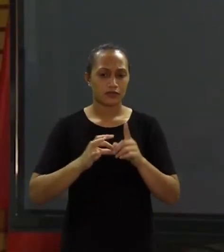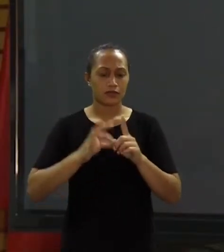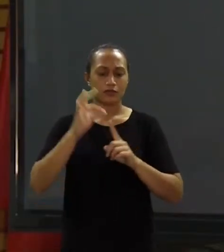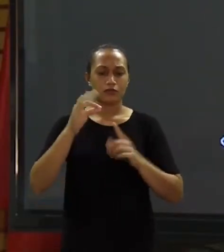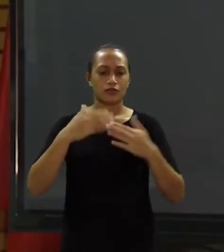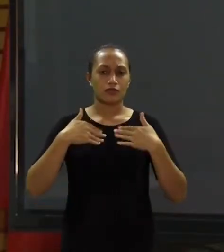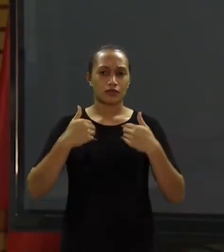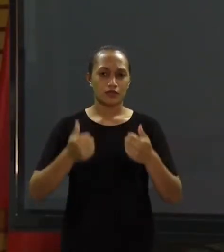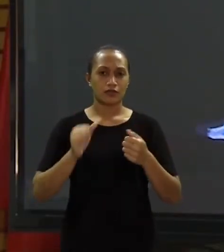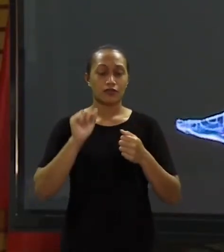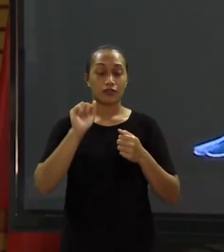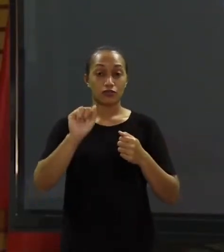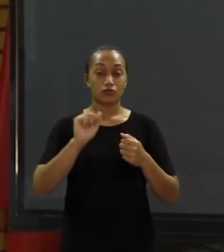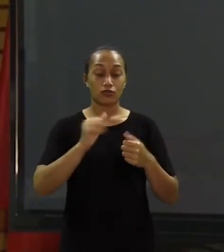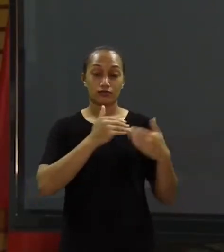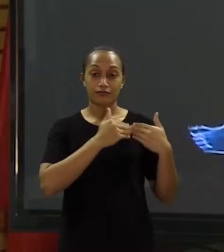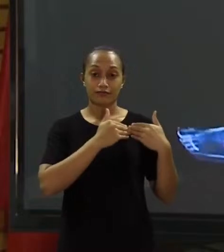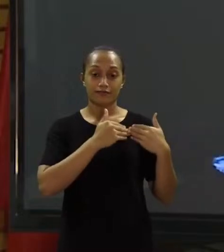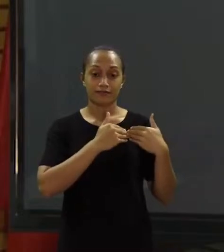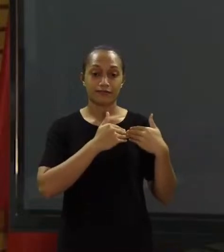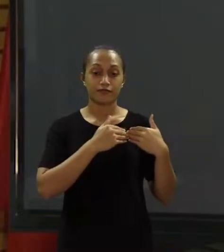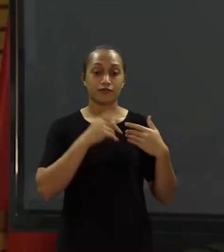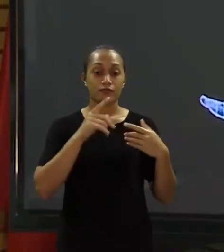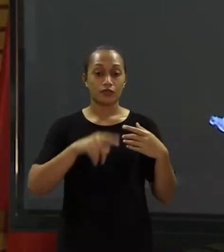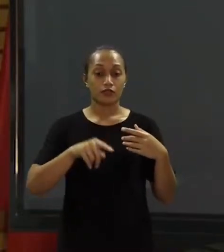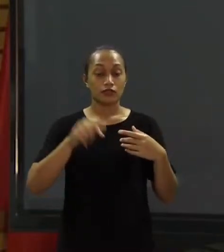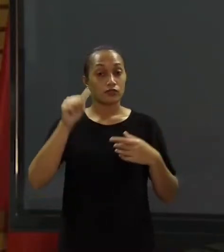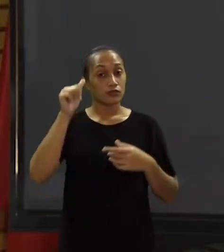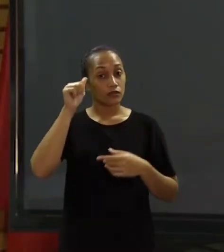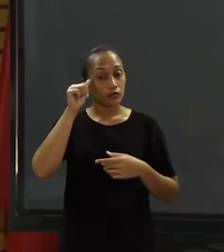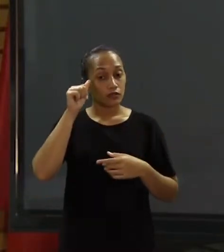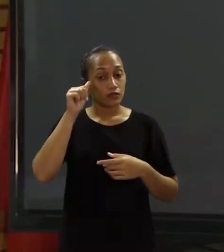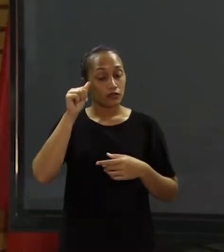your cardiorespiratory system. As you may be aware,